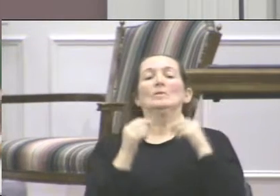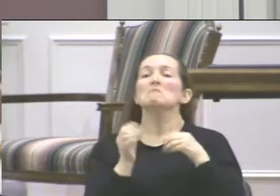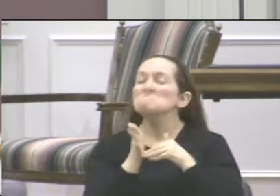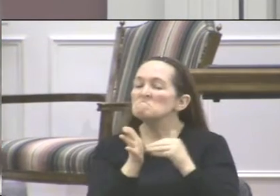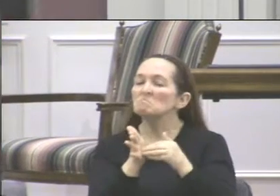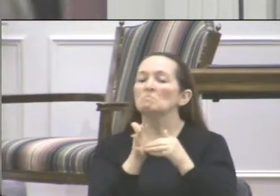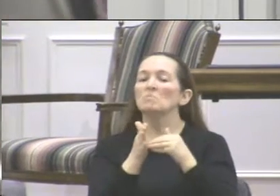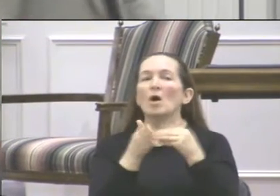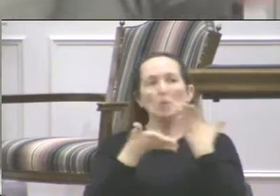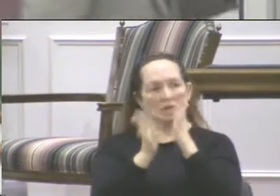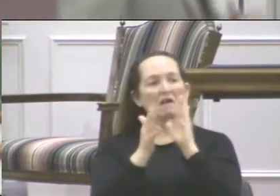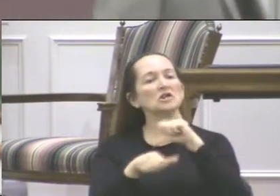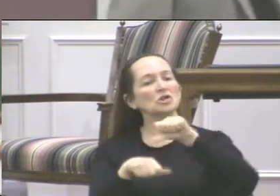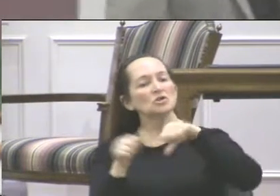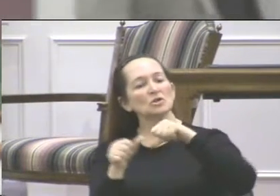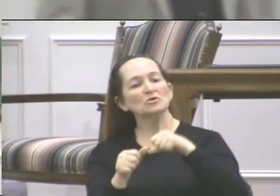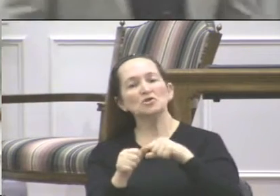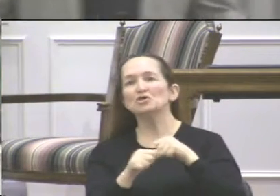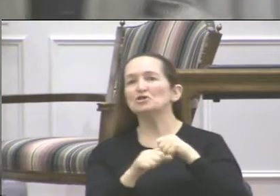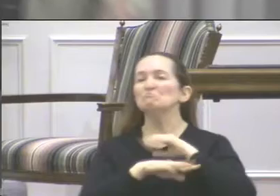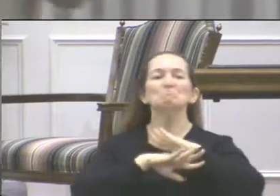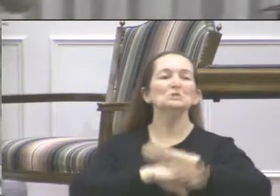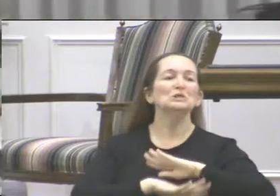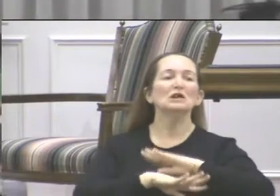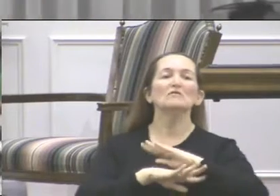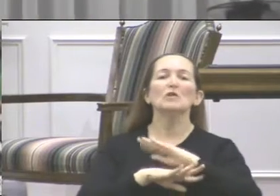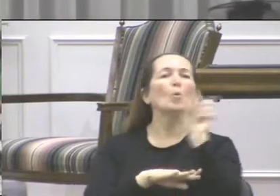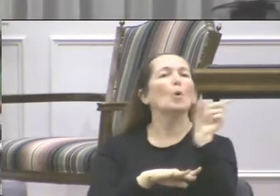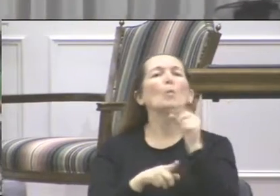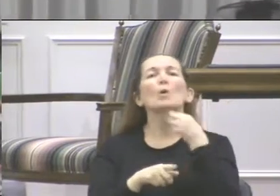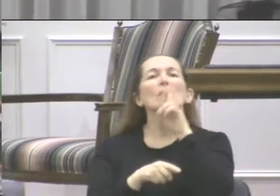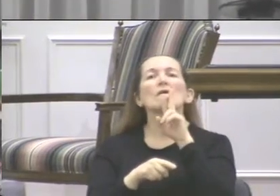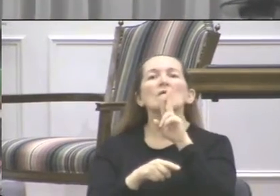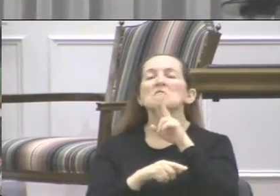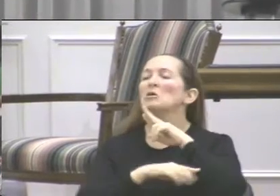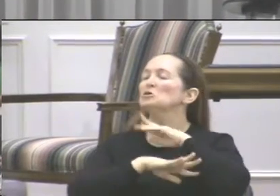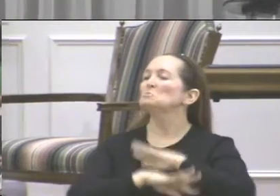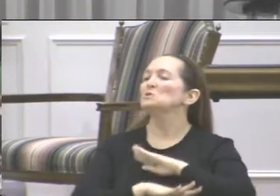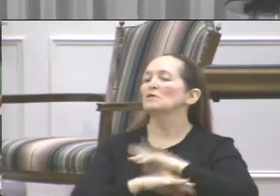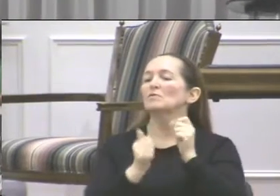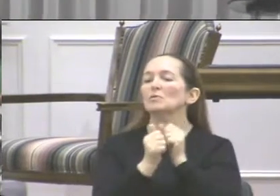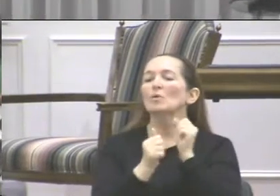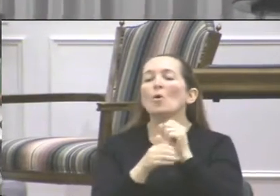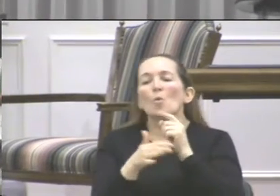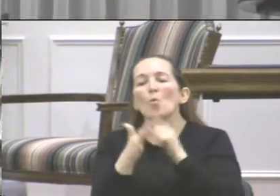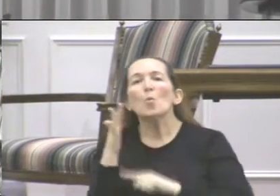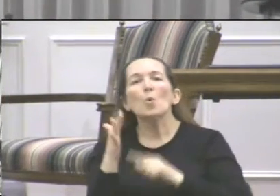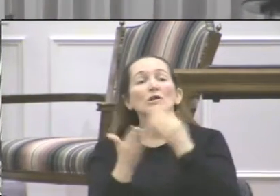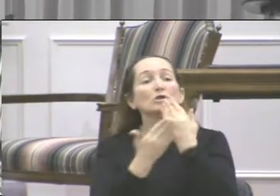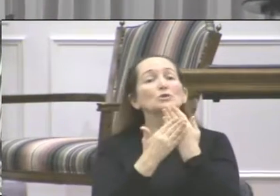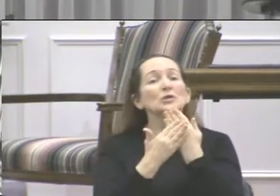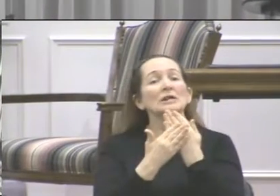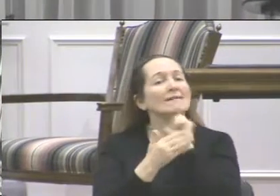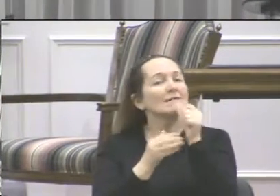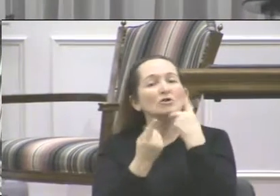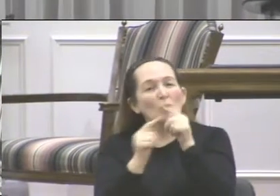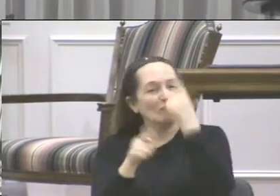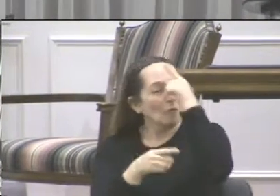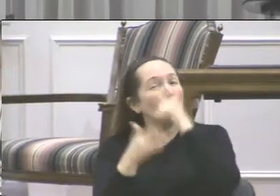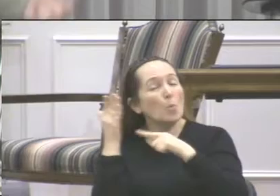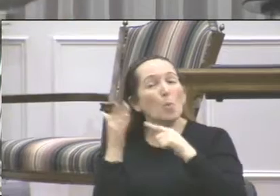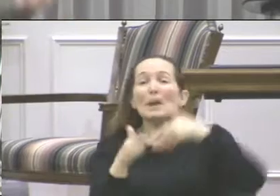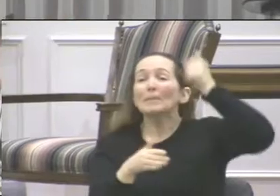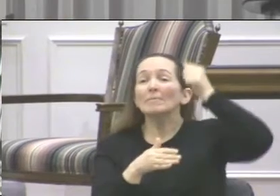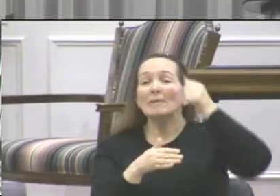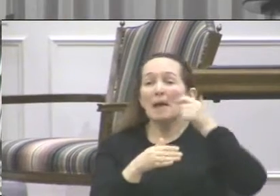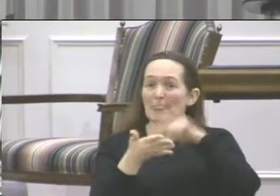other to settle in to where we're at and settle for what is good rather than striving for what is best. Does